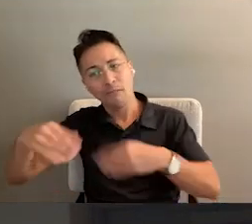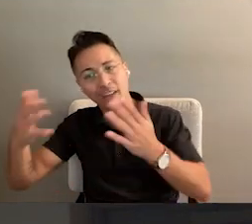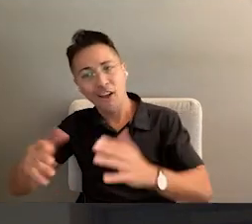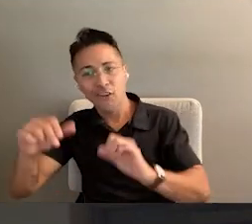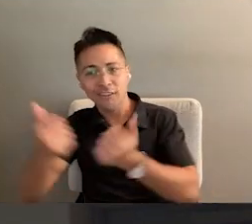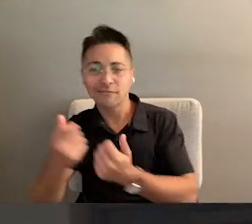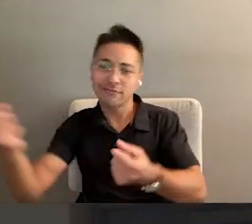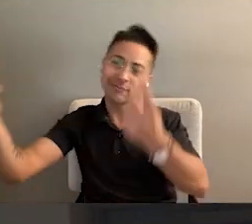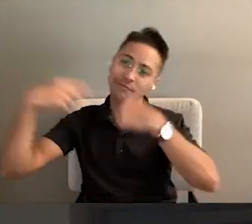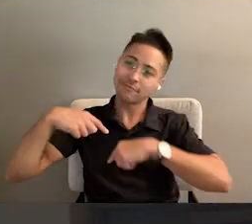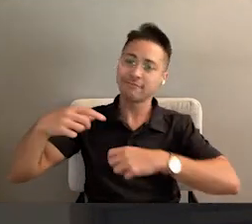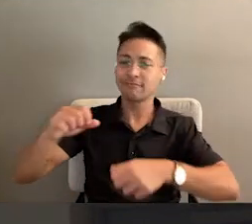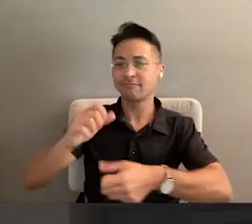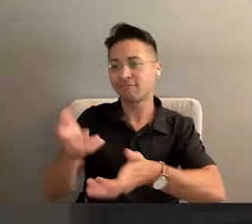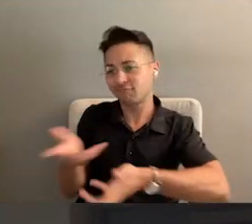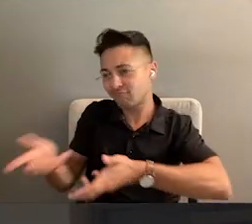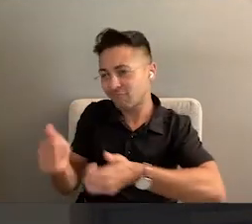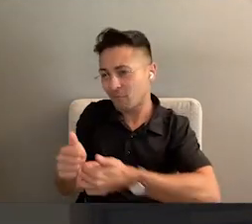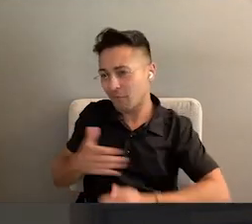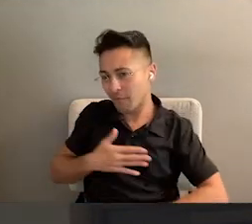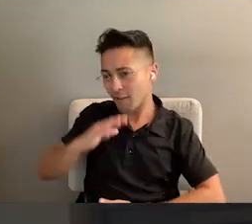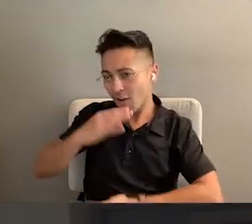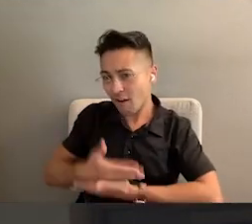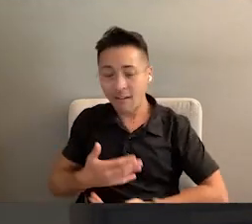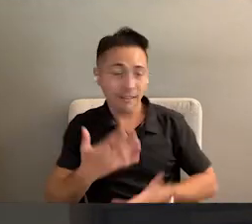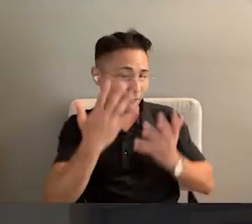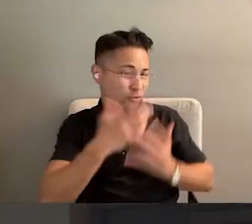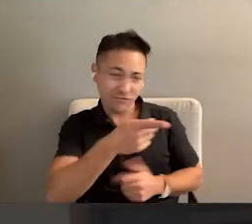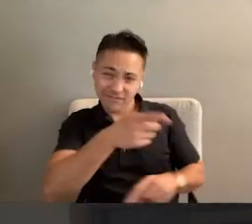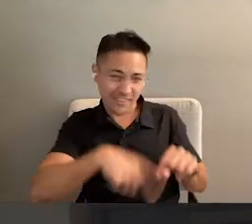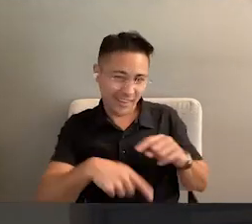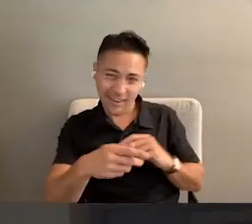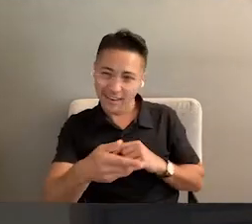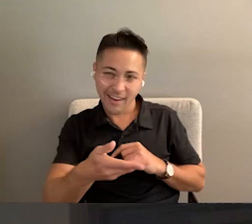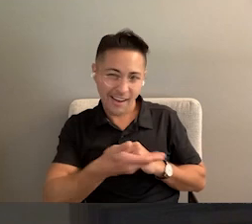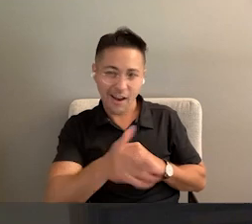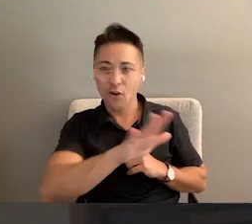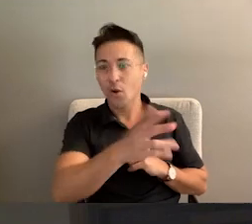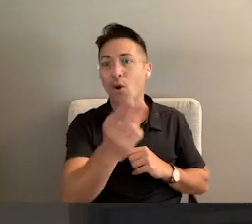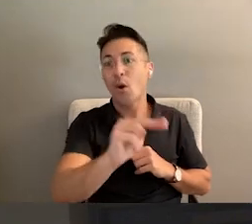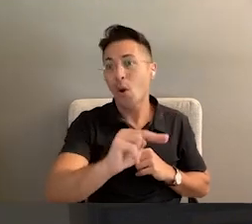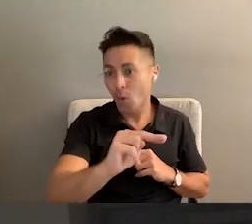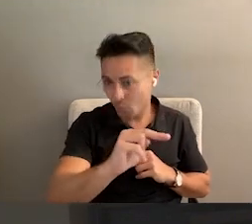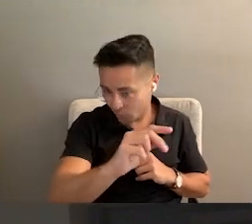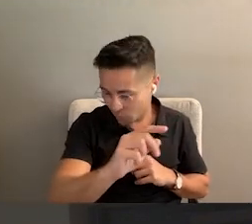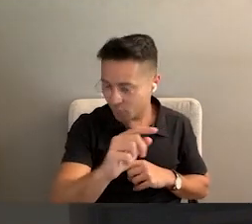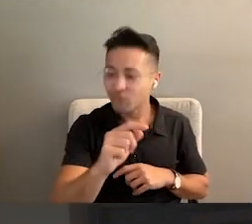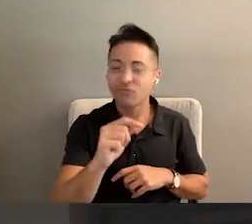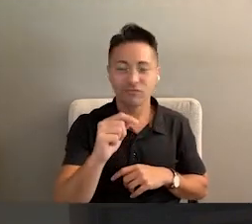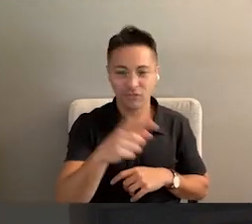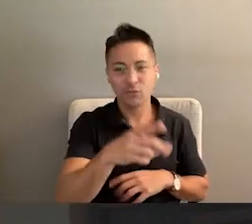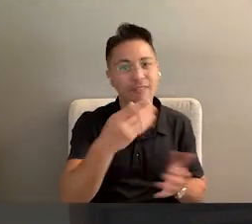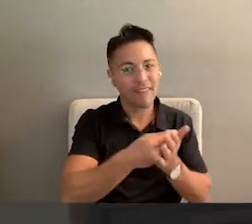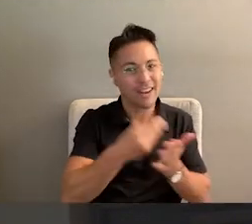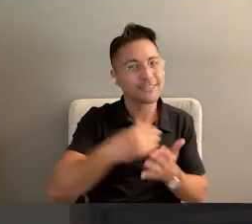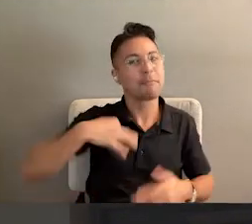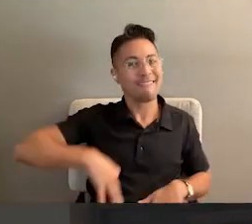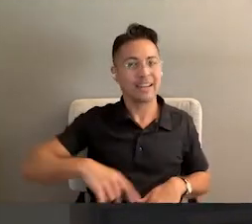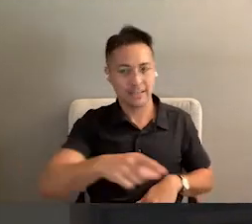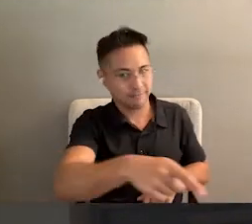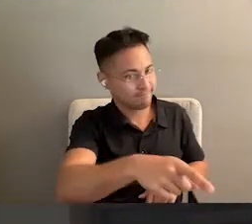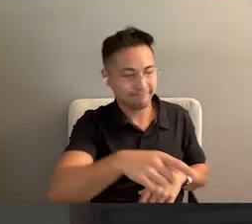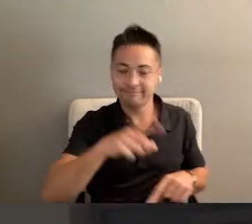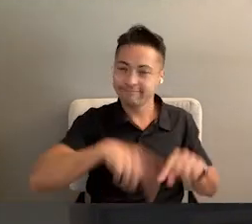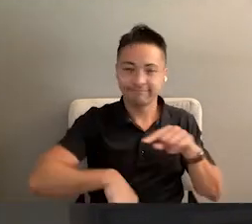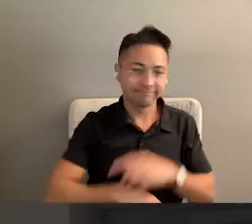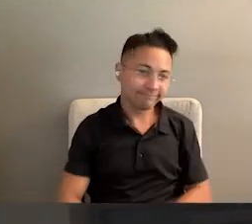and I'm going to be the representative and I'm going to hire my provider agency to come in and work with my daughter. Unfortunately, you can't hire your own provider agency,